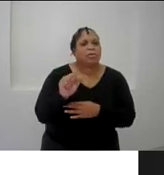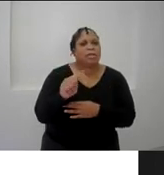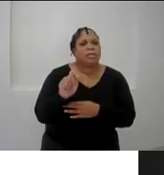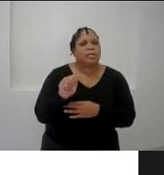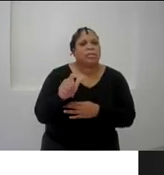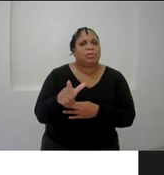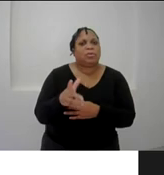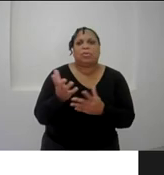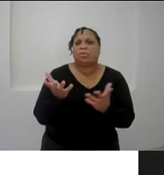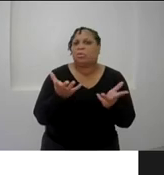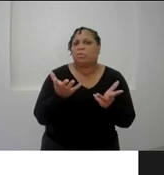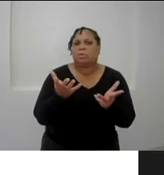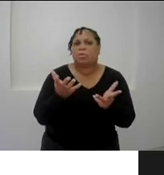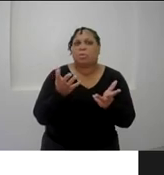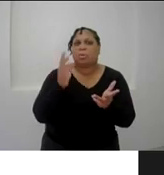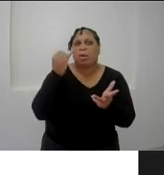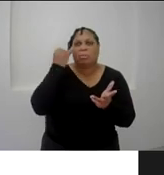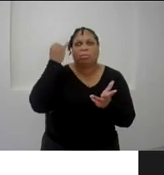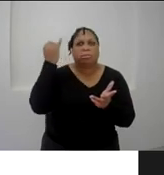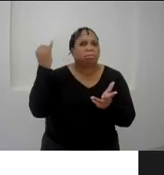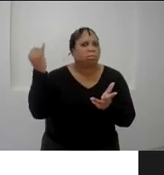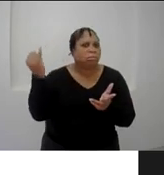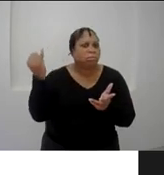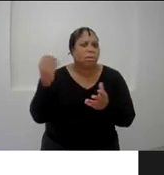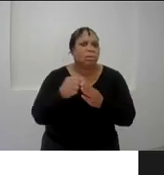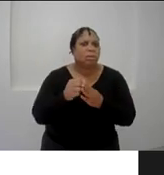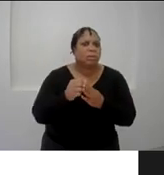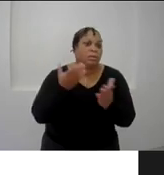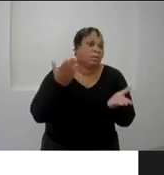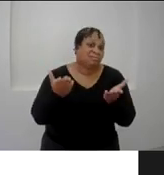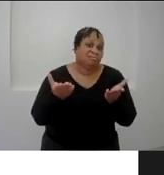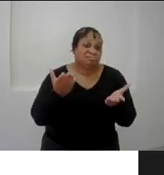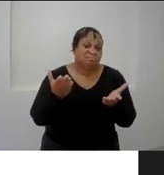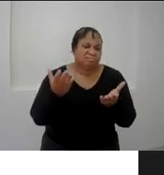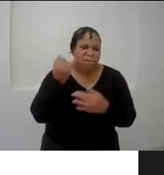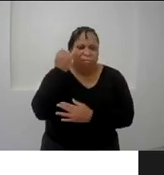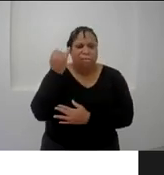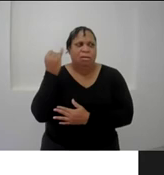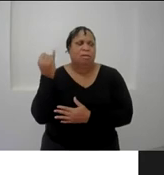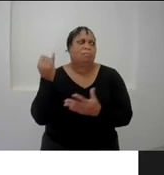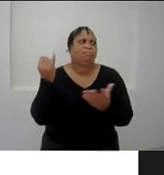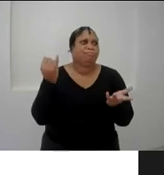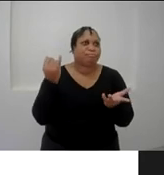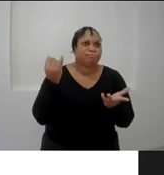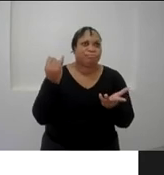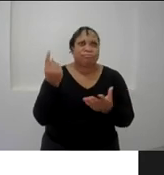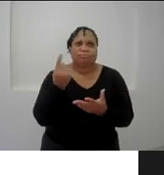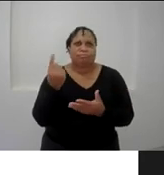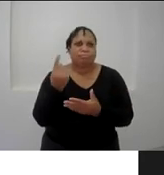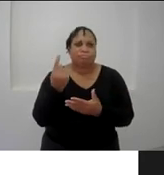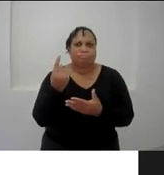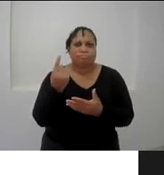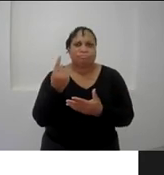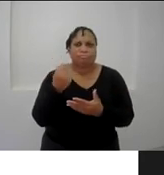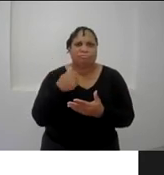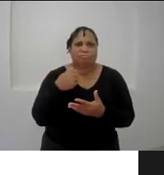what images come to mind? You probably have images of somebody who's very